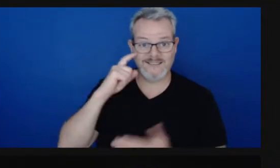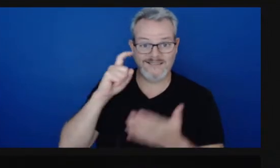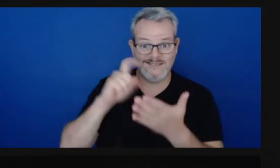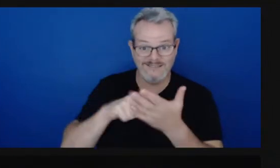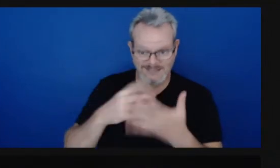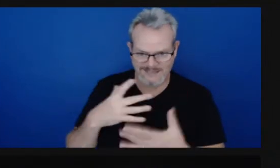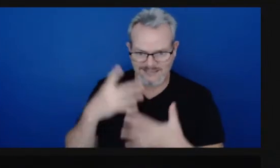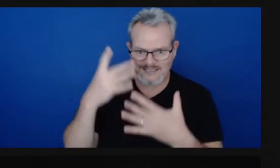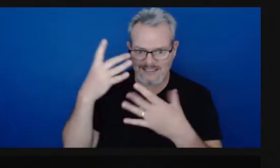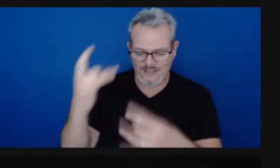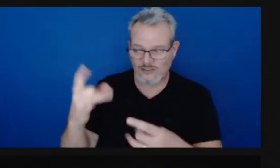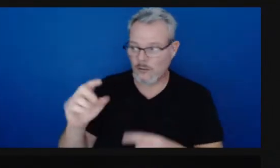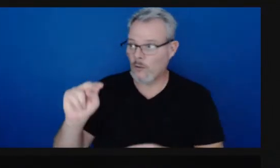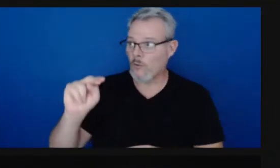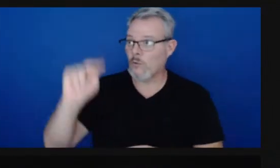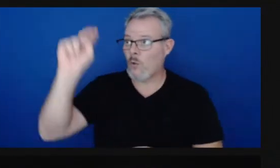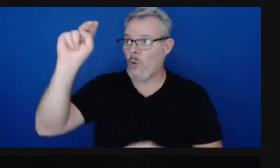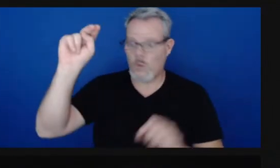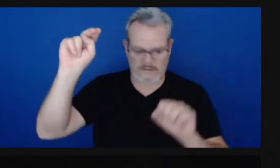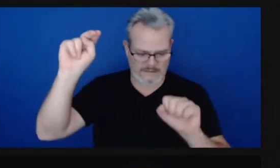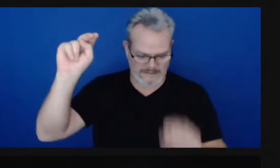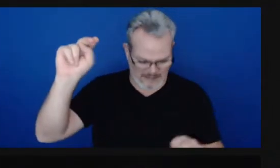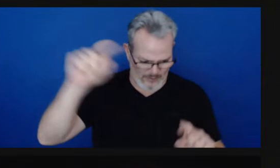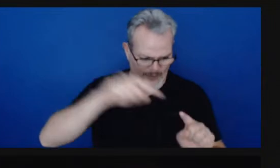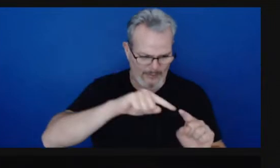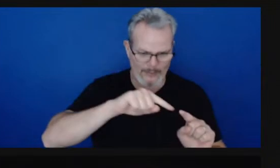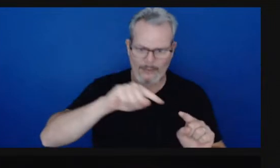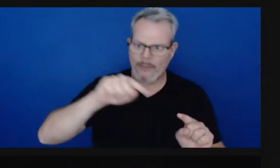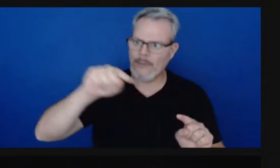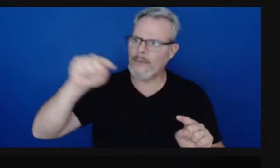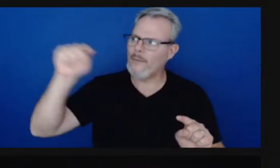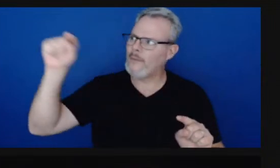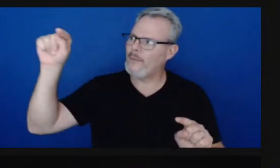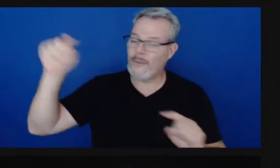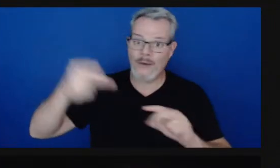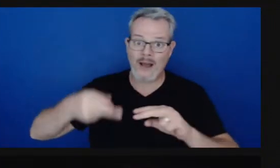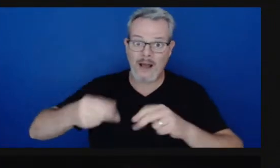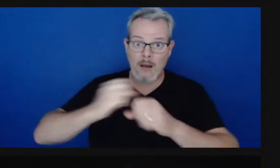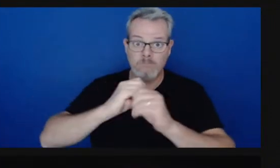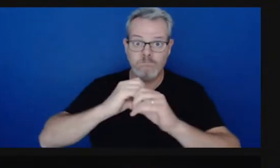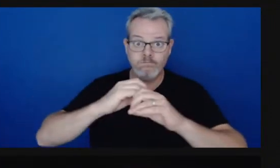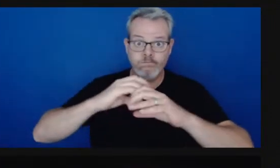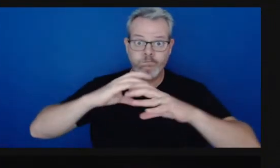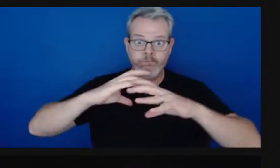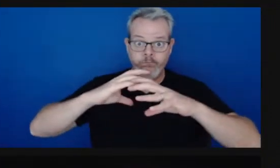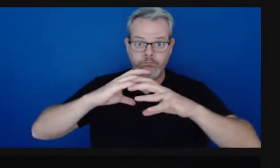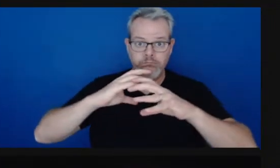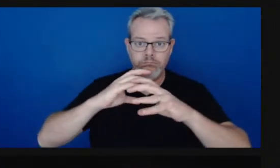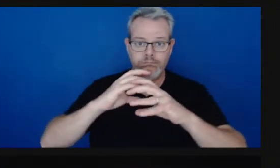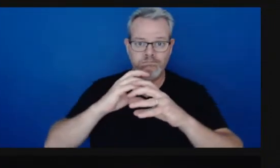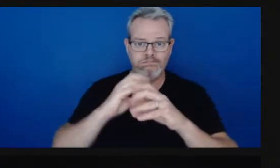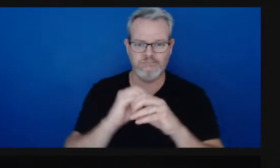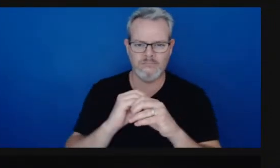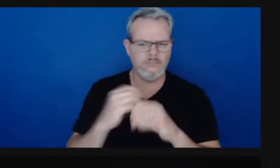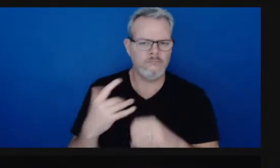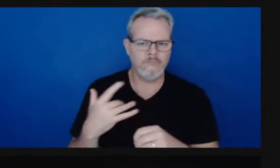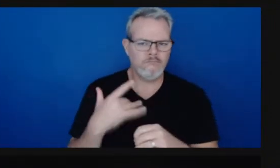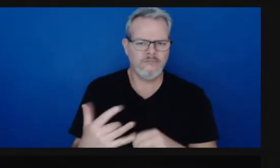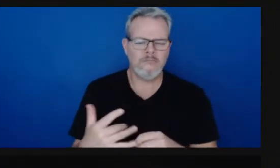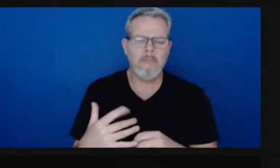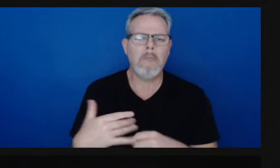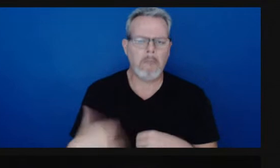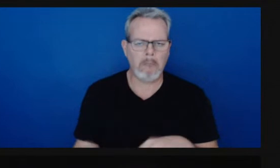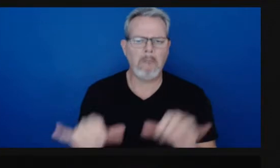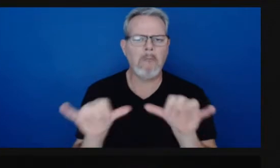of the main caldera, and that distance either expanding or contracting. And that usually is good enough because a